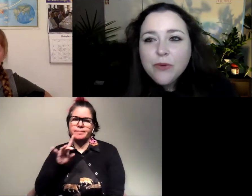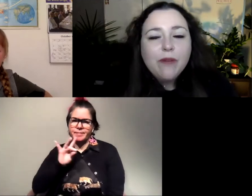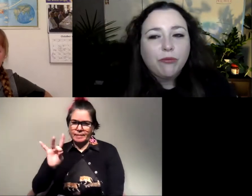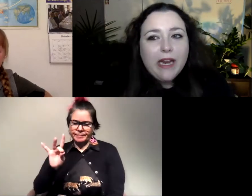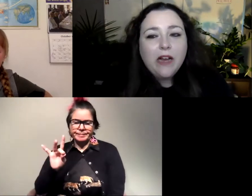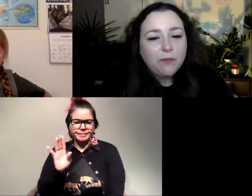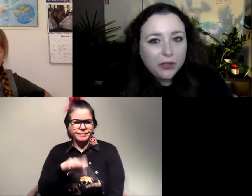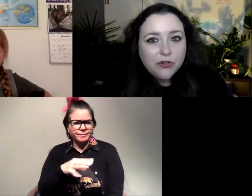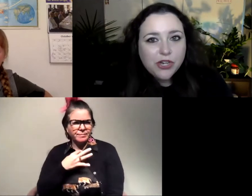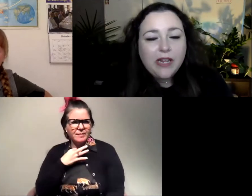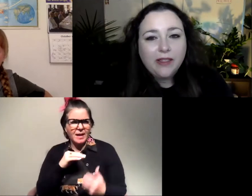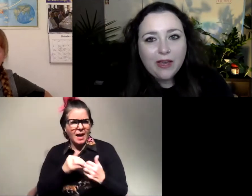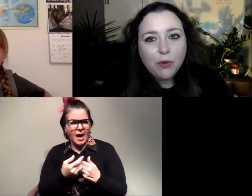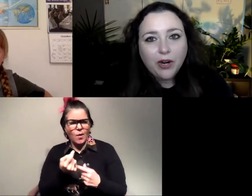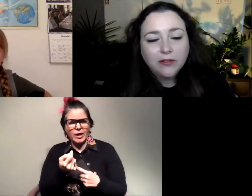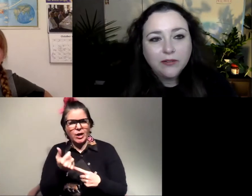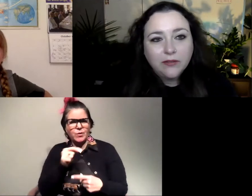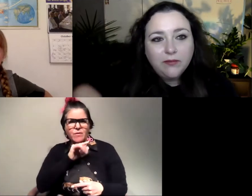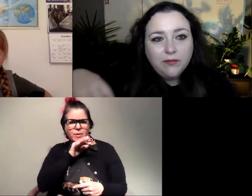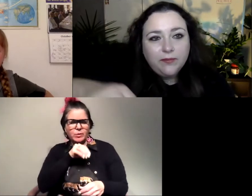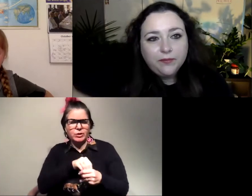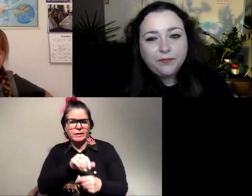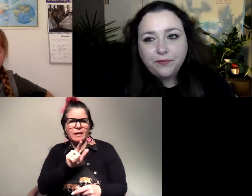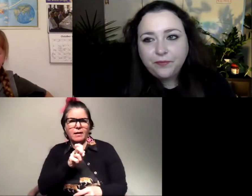can you get rid of pollution in lake water?